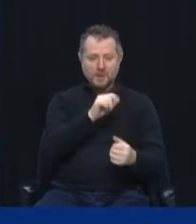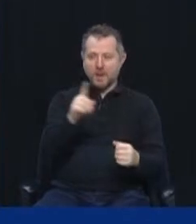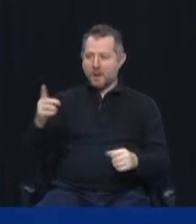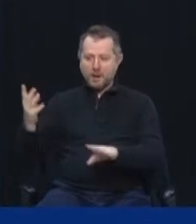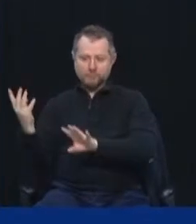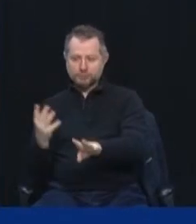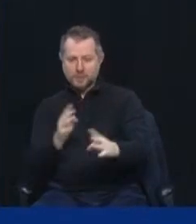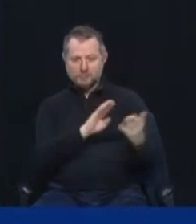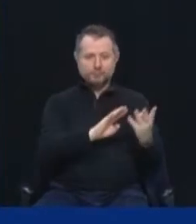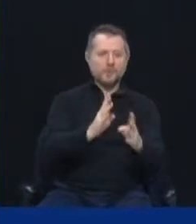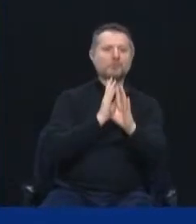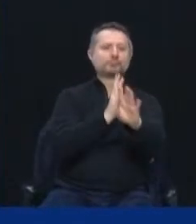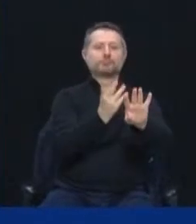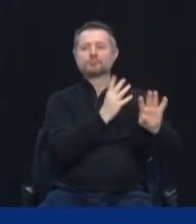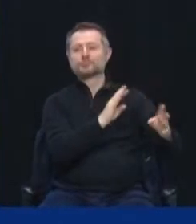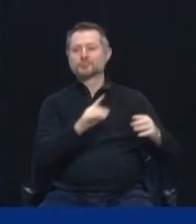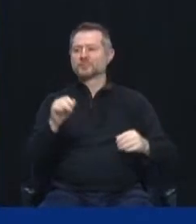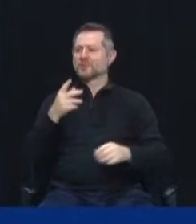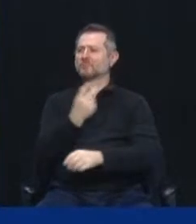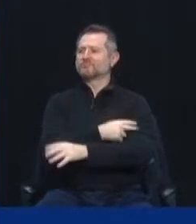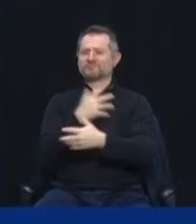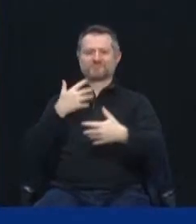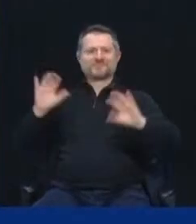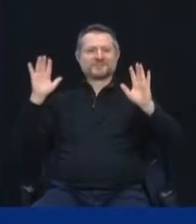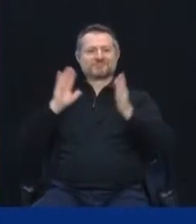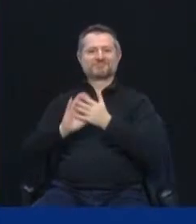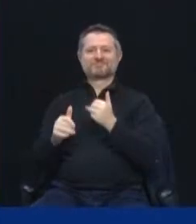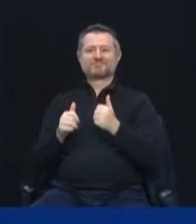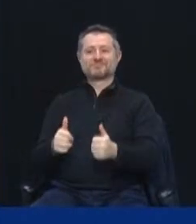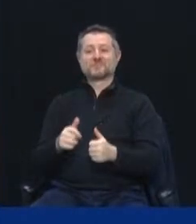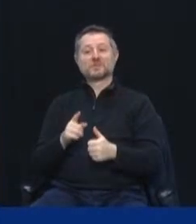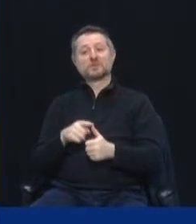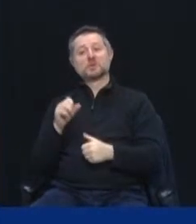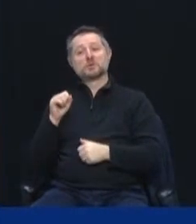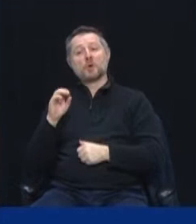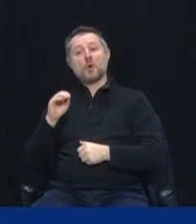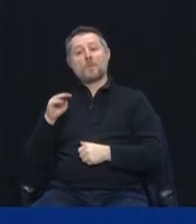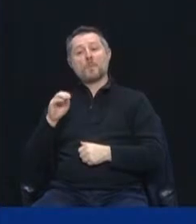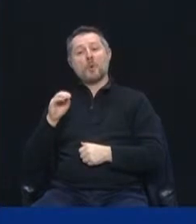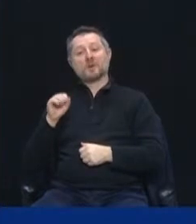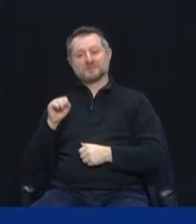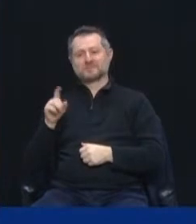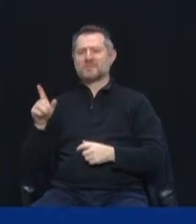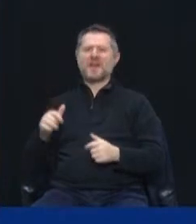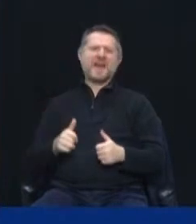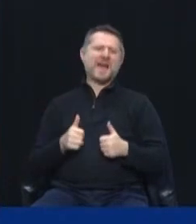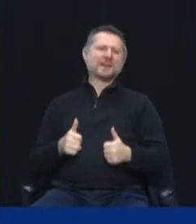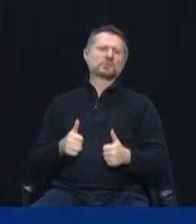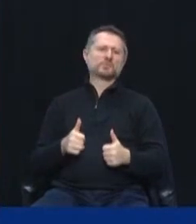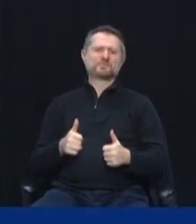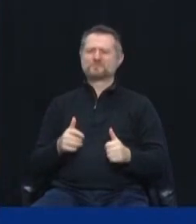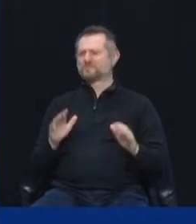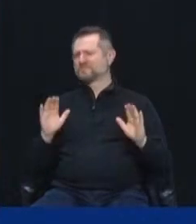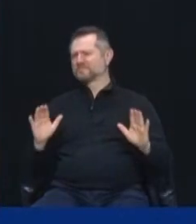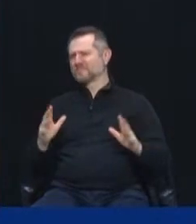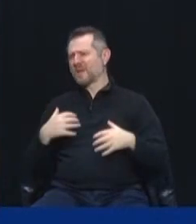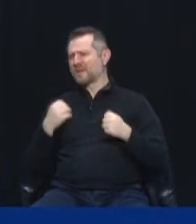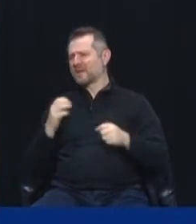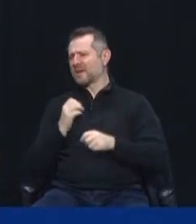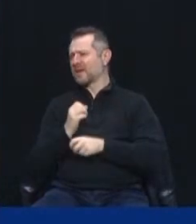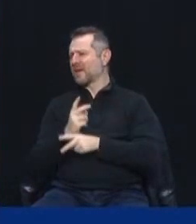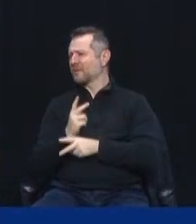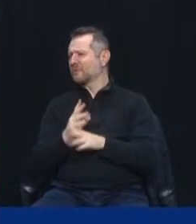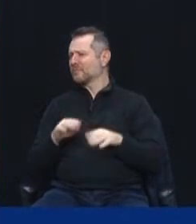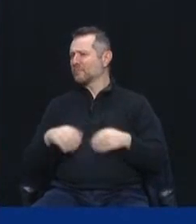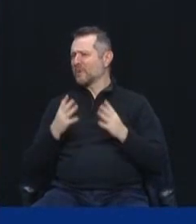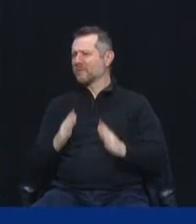and take it. Somos, which is a phenomenal healthcare provider that has done great work all across this state, all across this nation, by